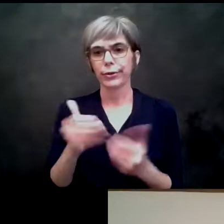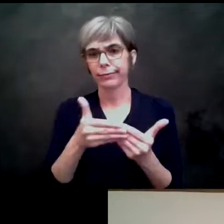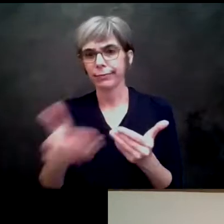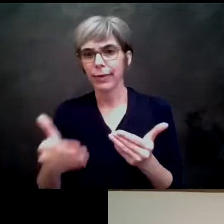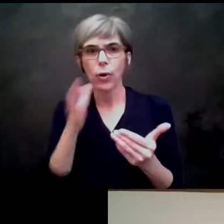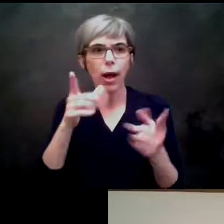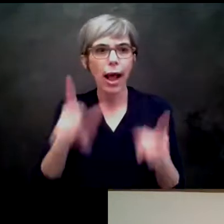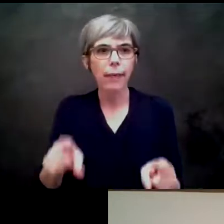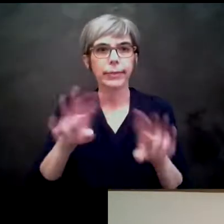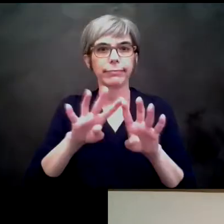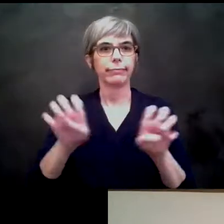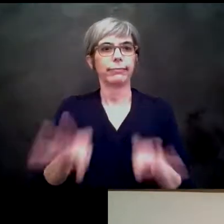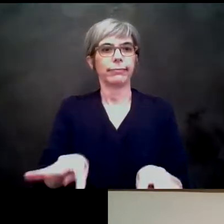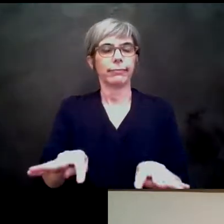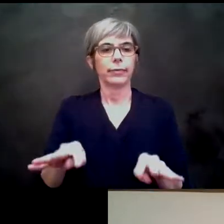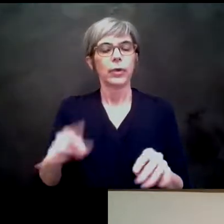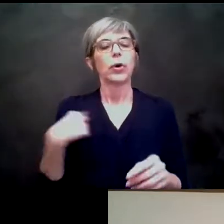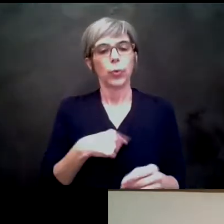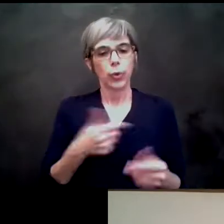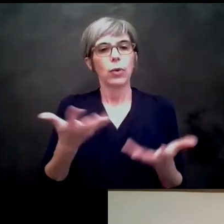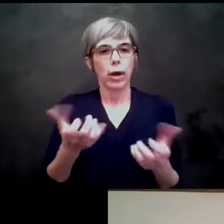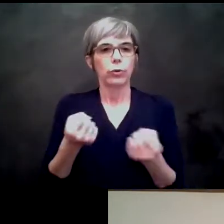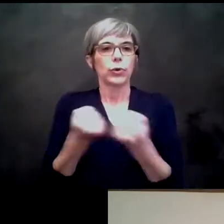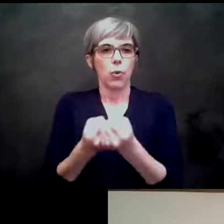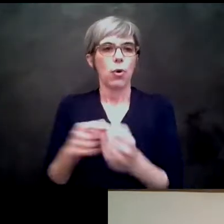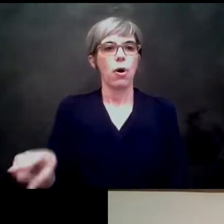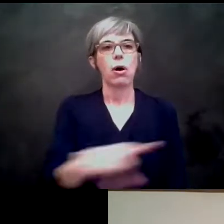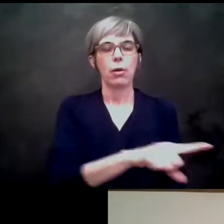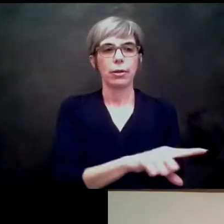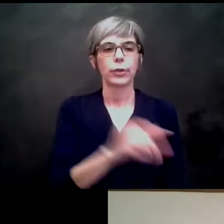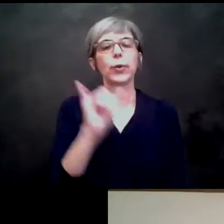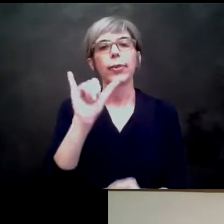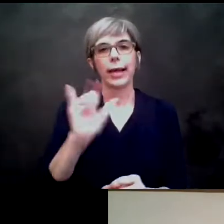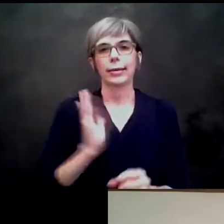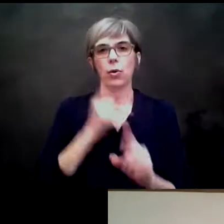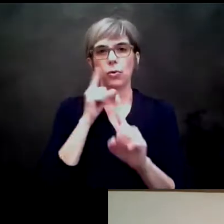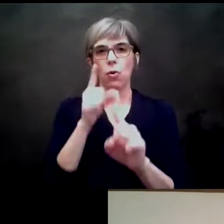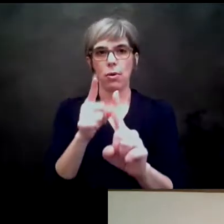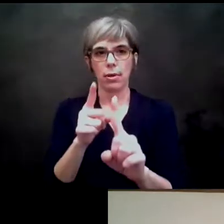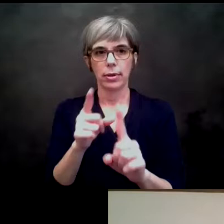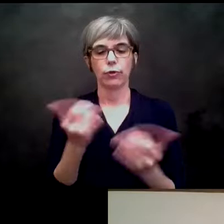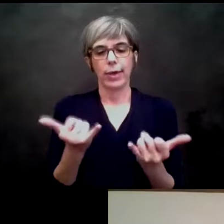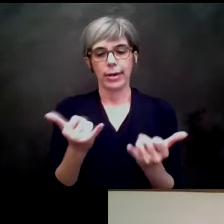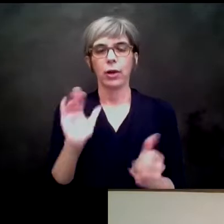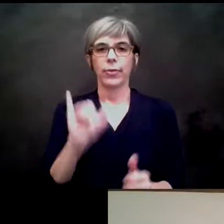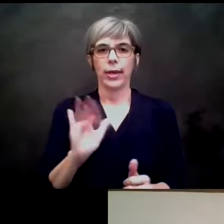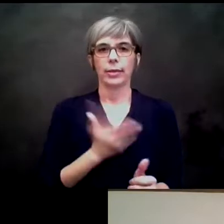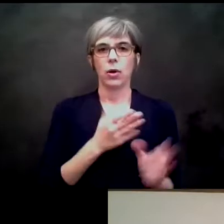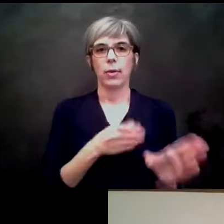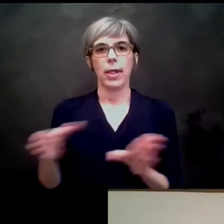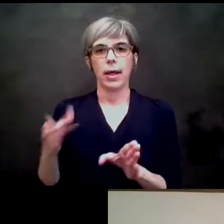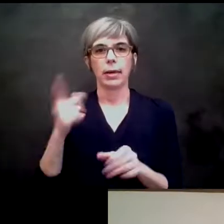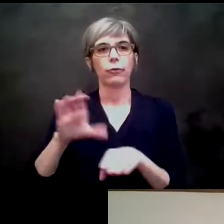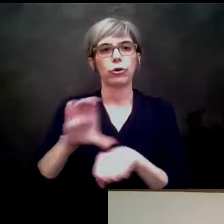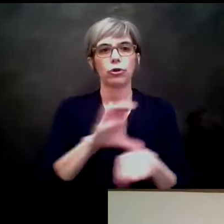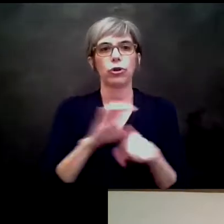and at this time. So that's where we're at as far as Churches United, and also from the